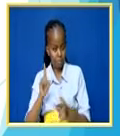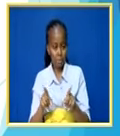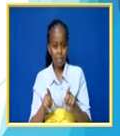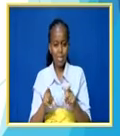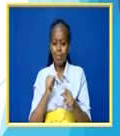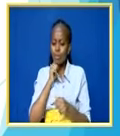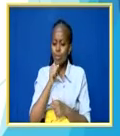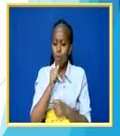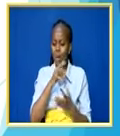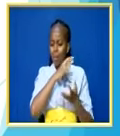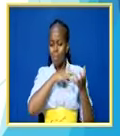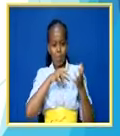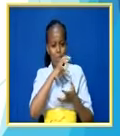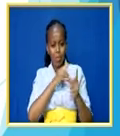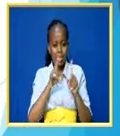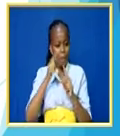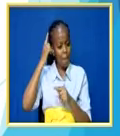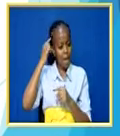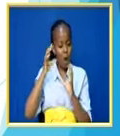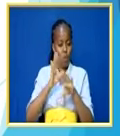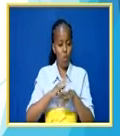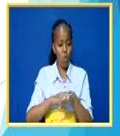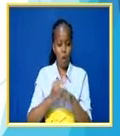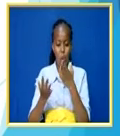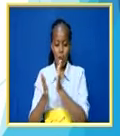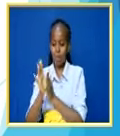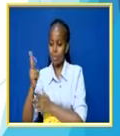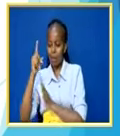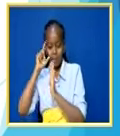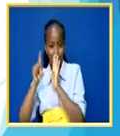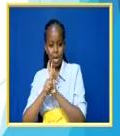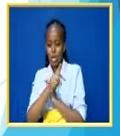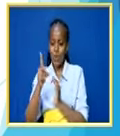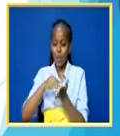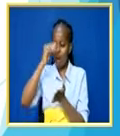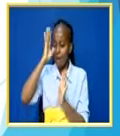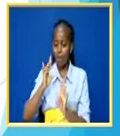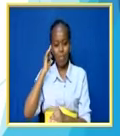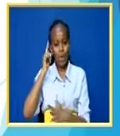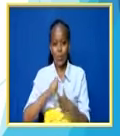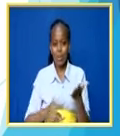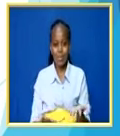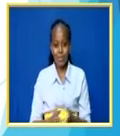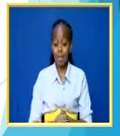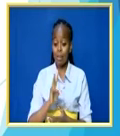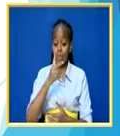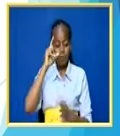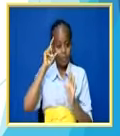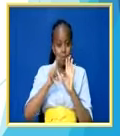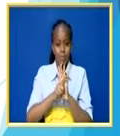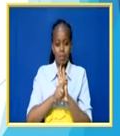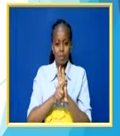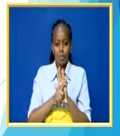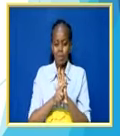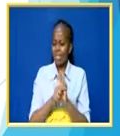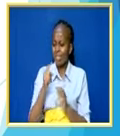as naughty as the other. The second picture. Lana, what do you think? The second one looks like he has